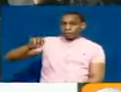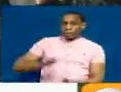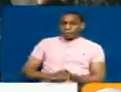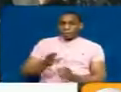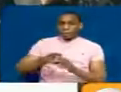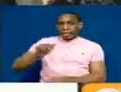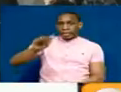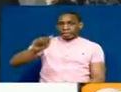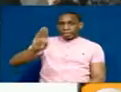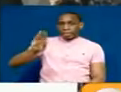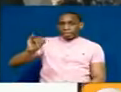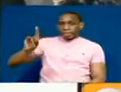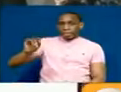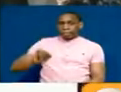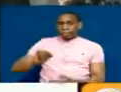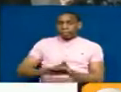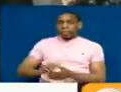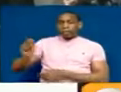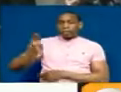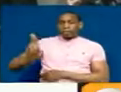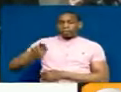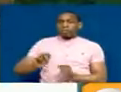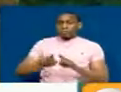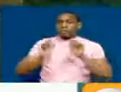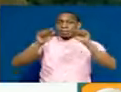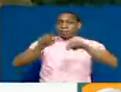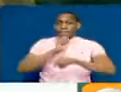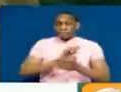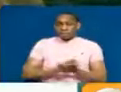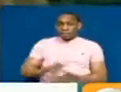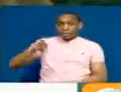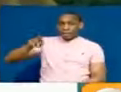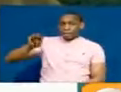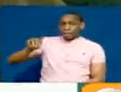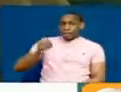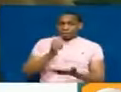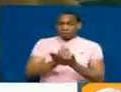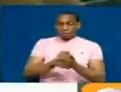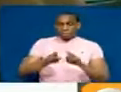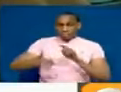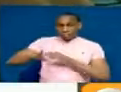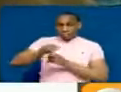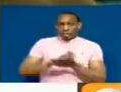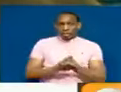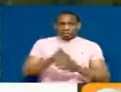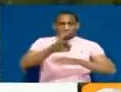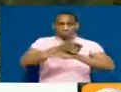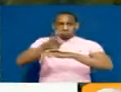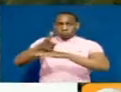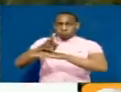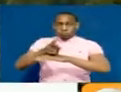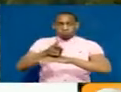Abiy Ahmed, with President Uhuru Kenyatta in attendance. With the Prime Minister's office located here, filming